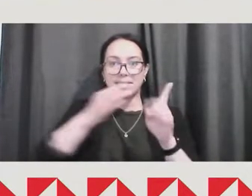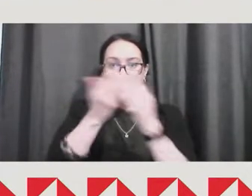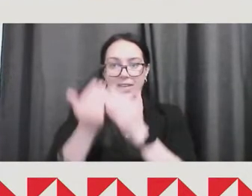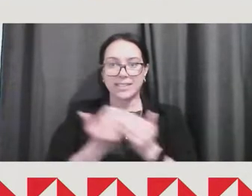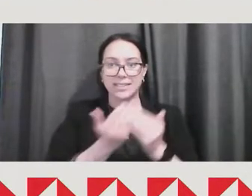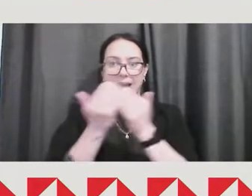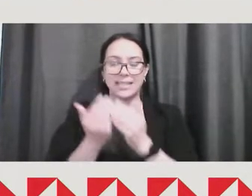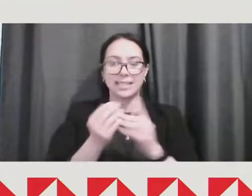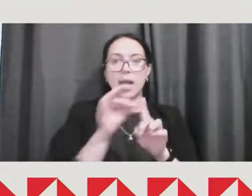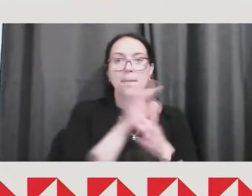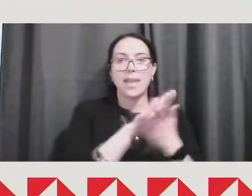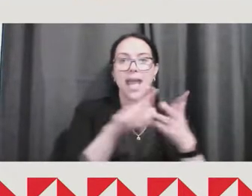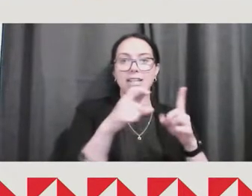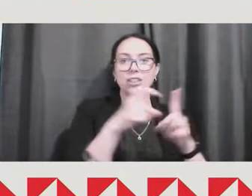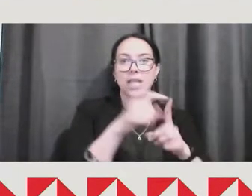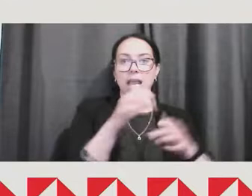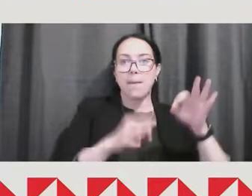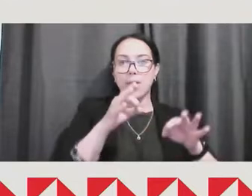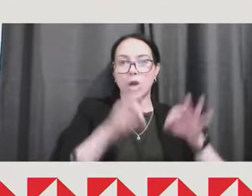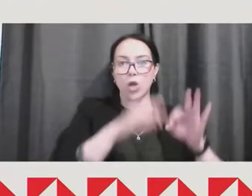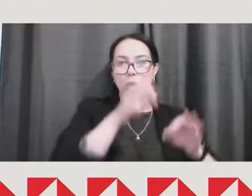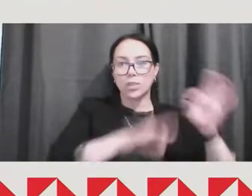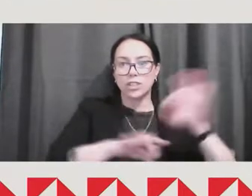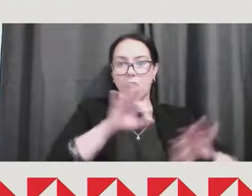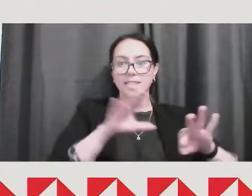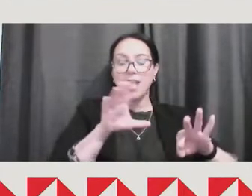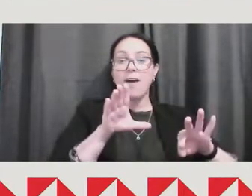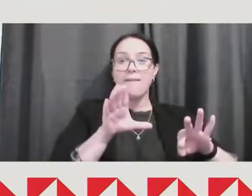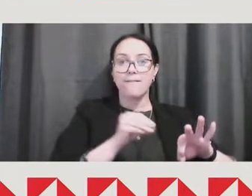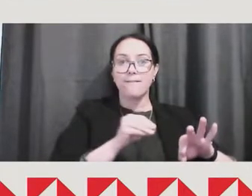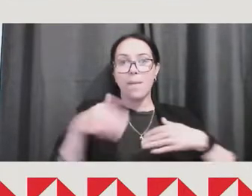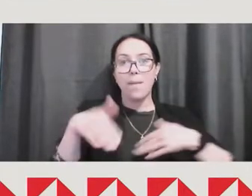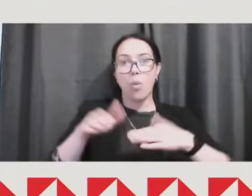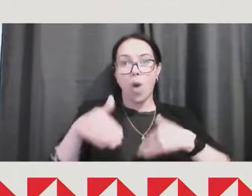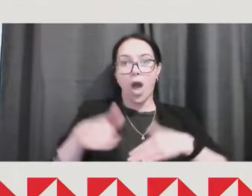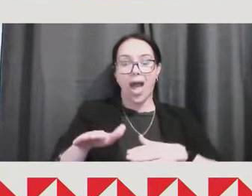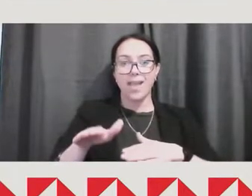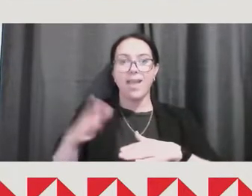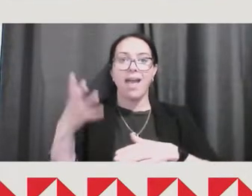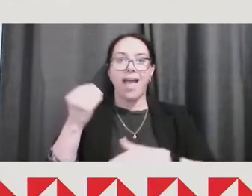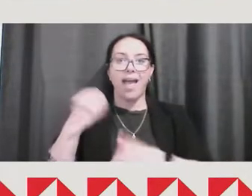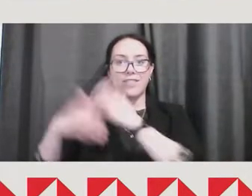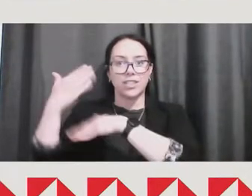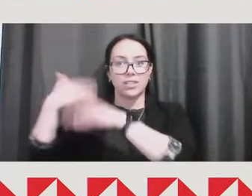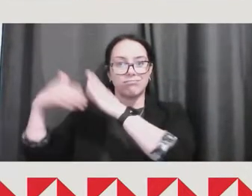political science from the University of Hawaii and has ancestral Roots